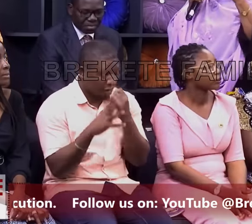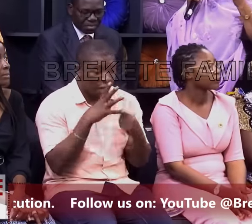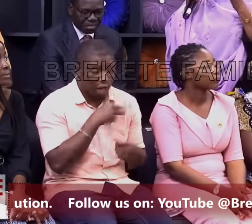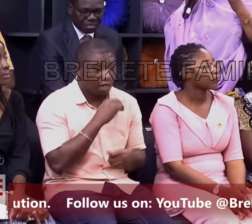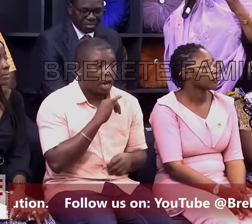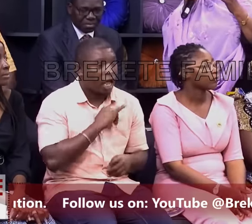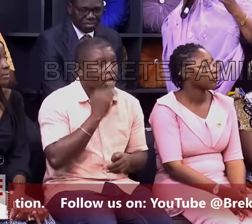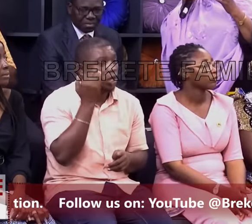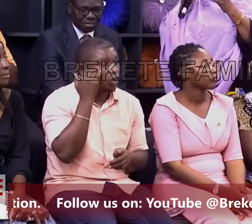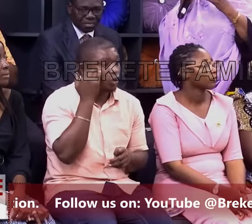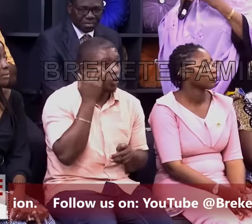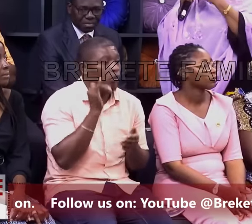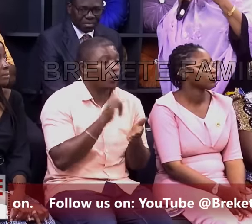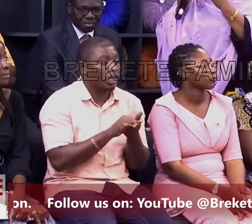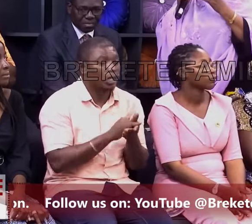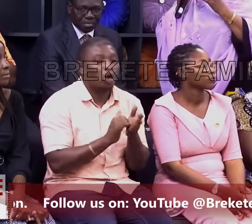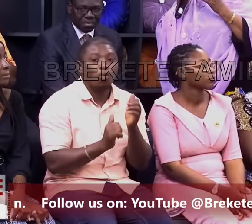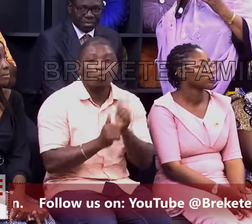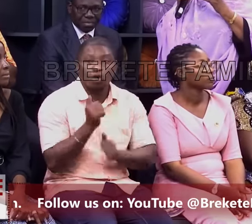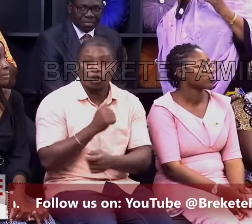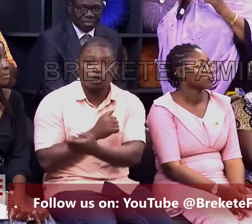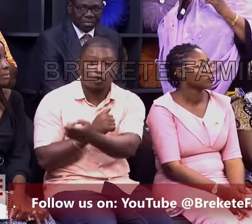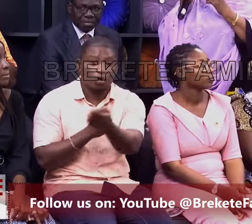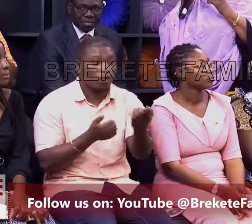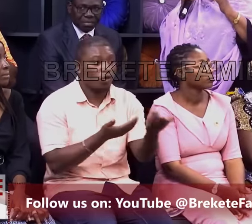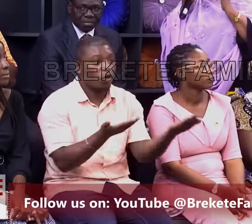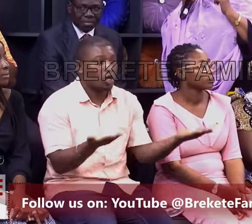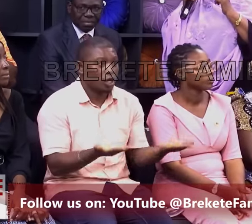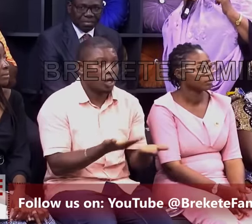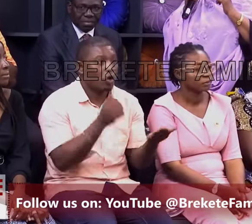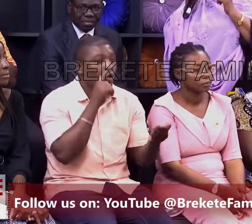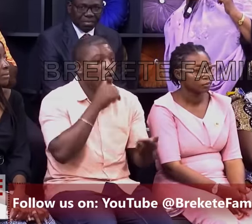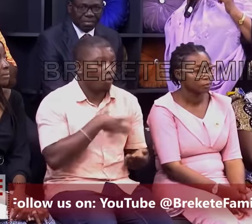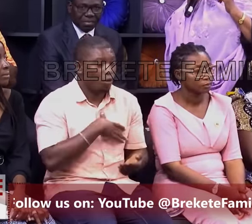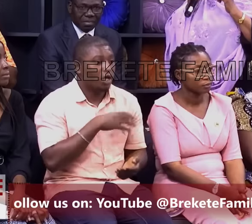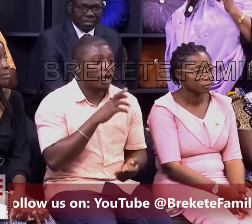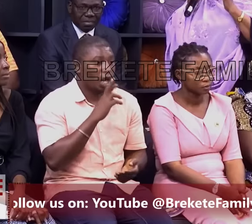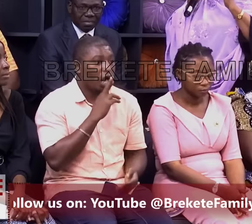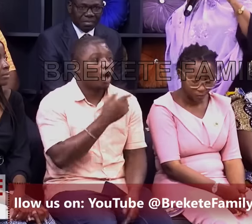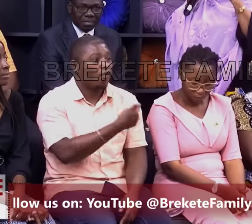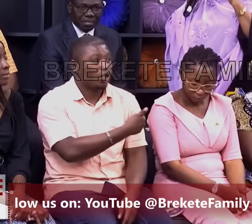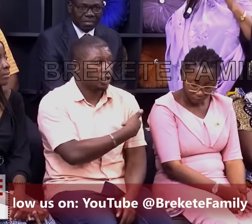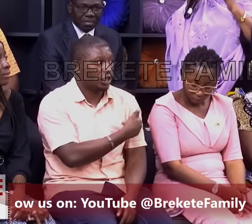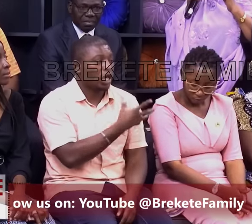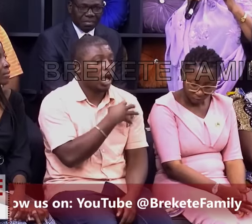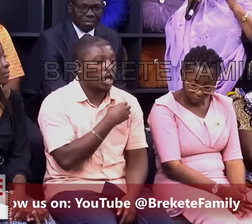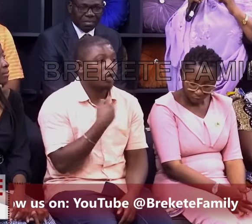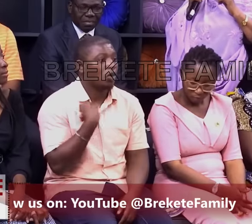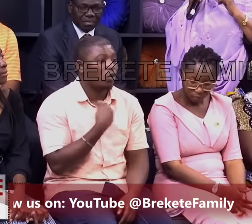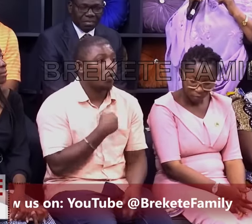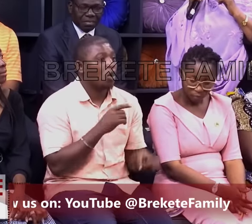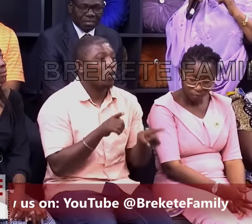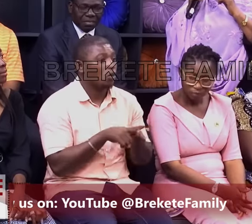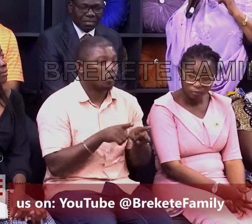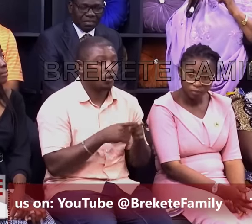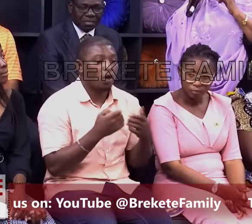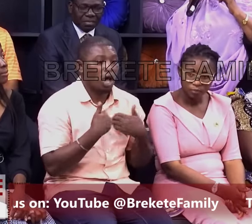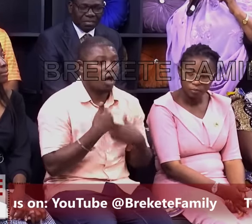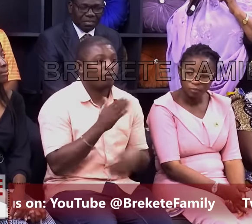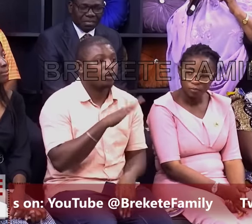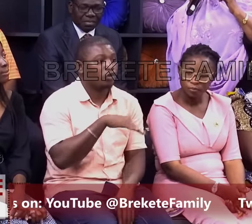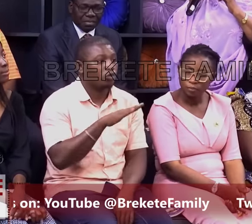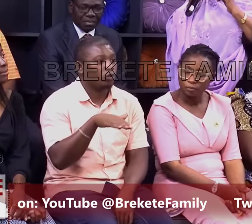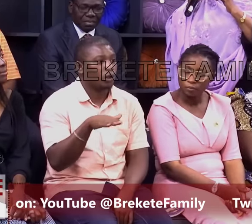I know that most of you here women are vaccinated and we also have